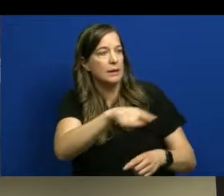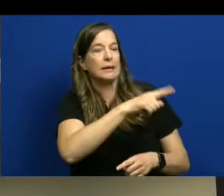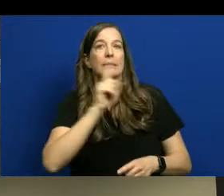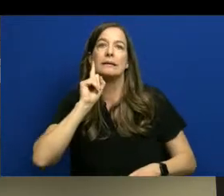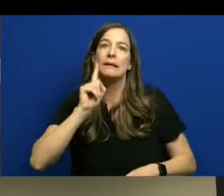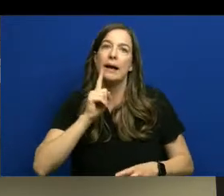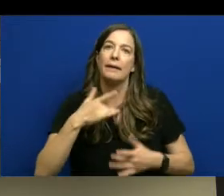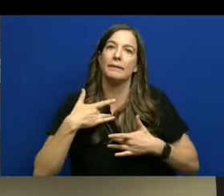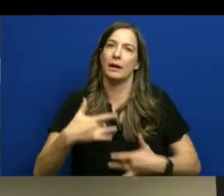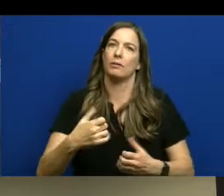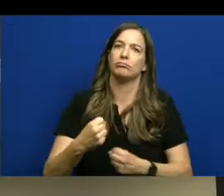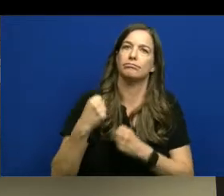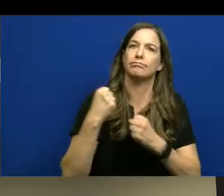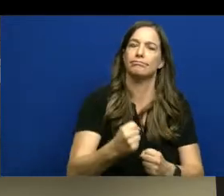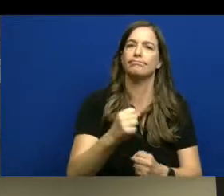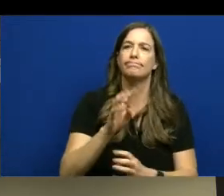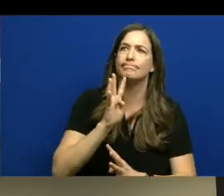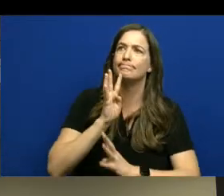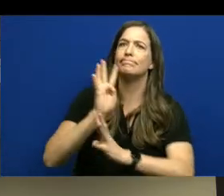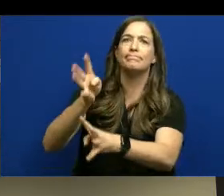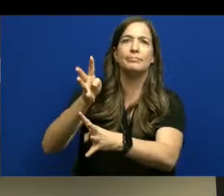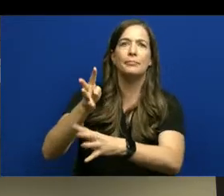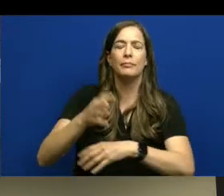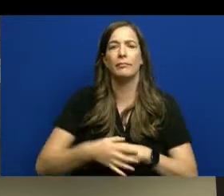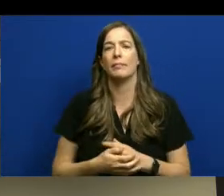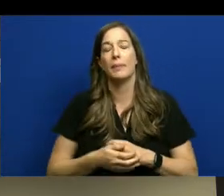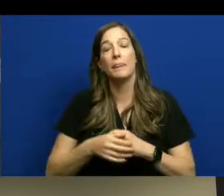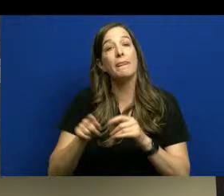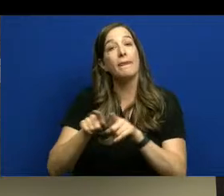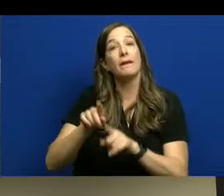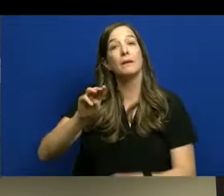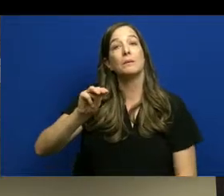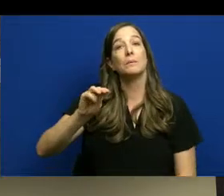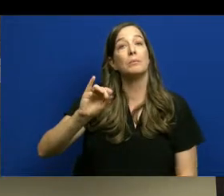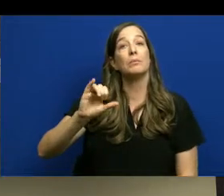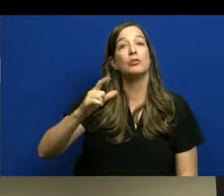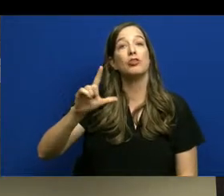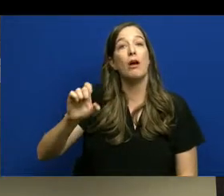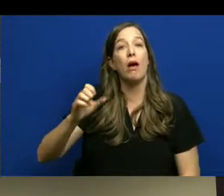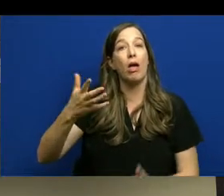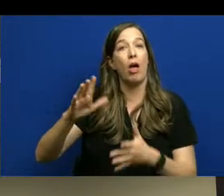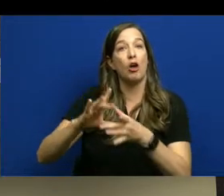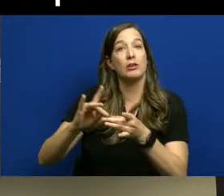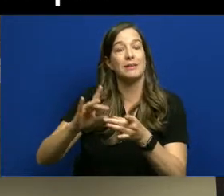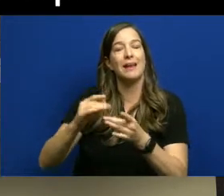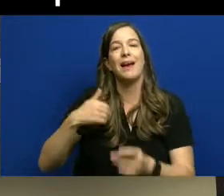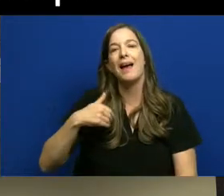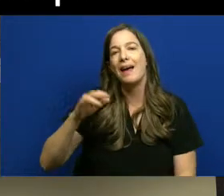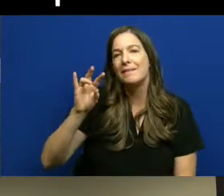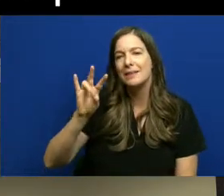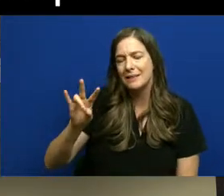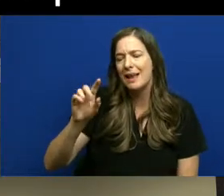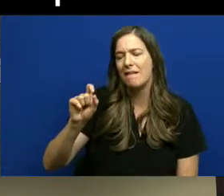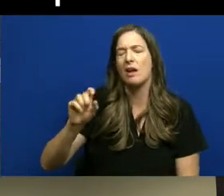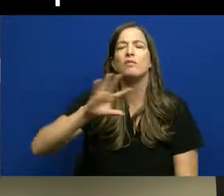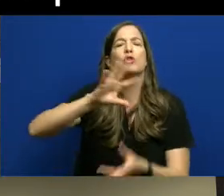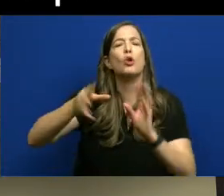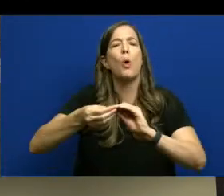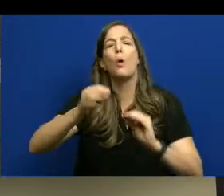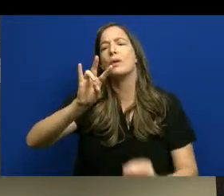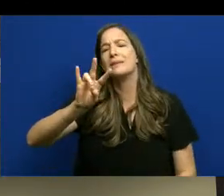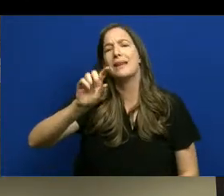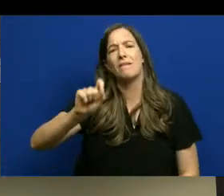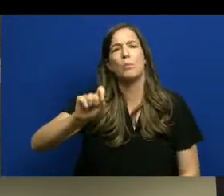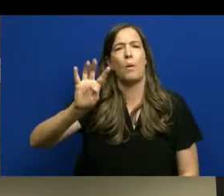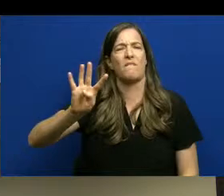There are, as Michelle stated, 7.4 million people in Arizona. 1.3 million are